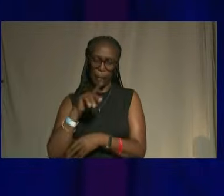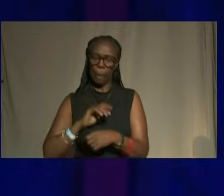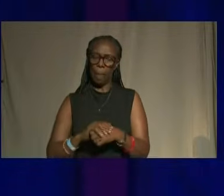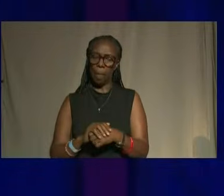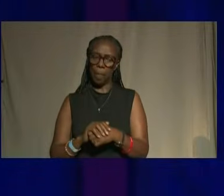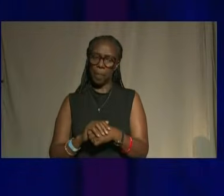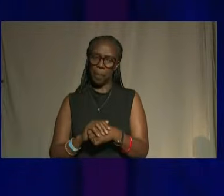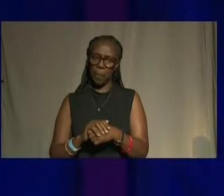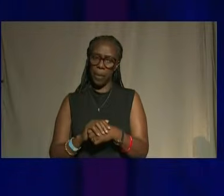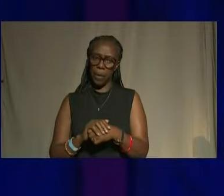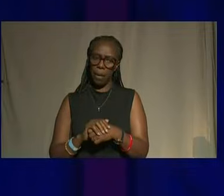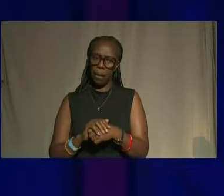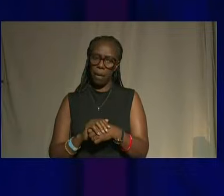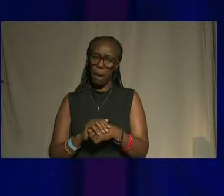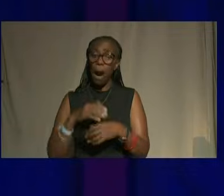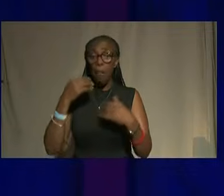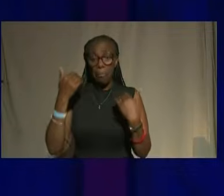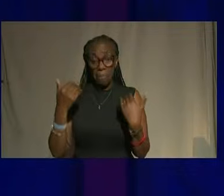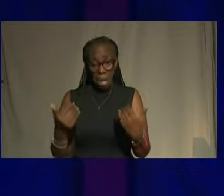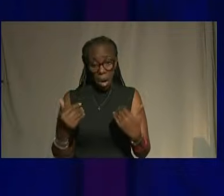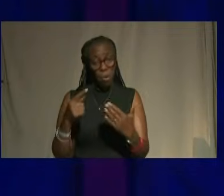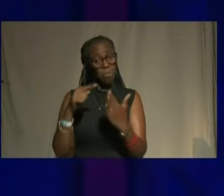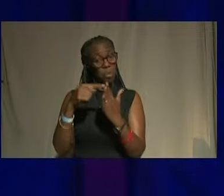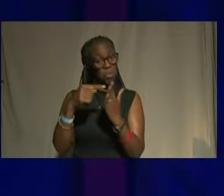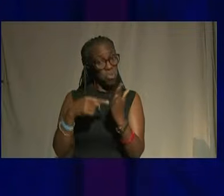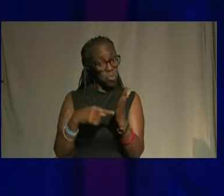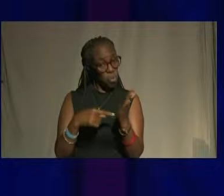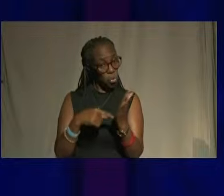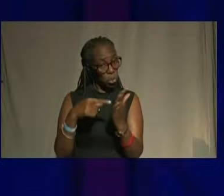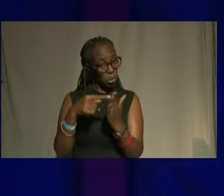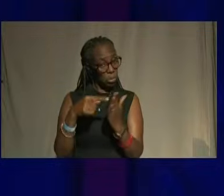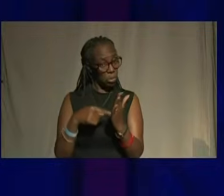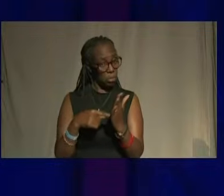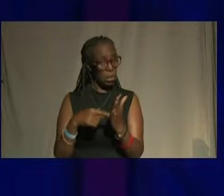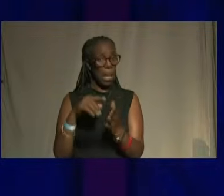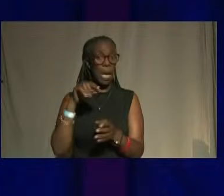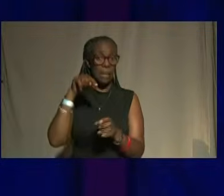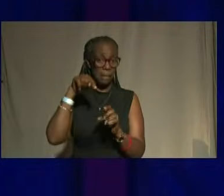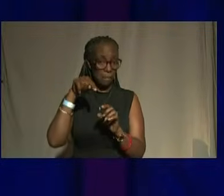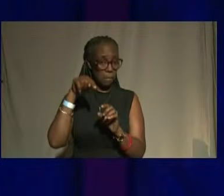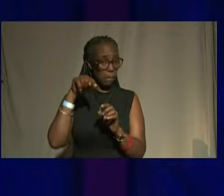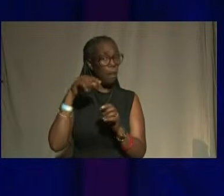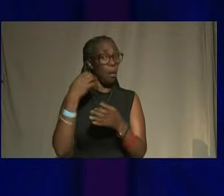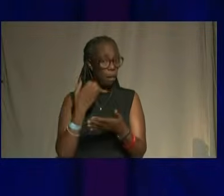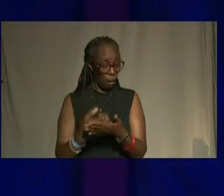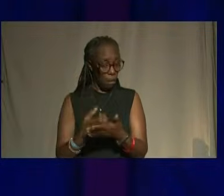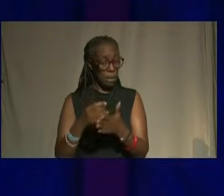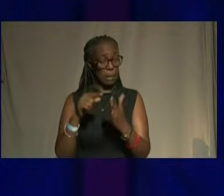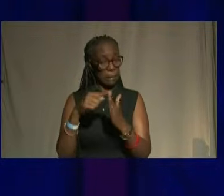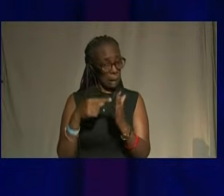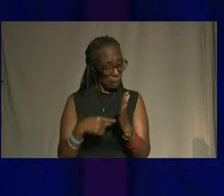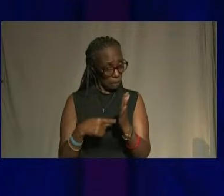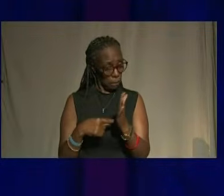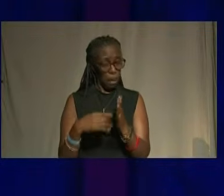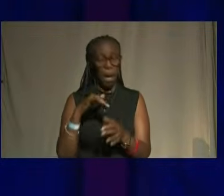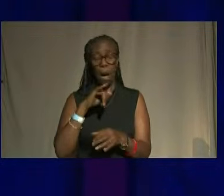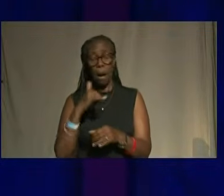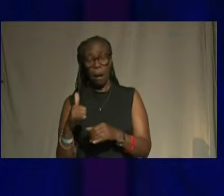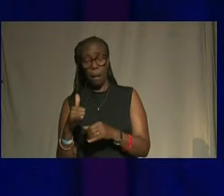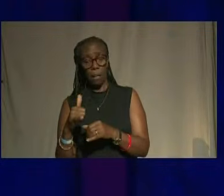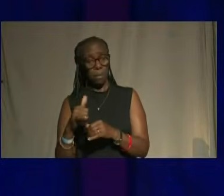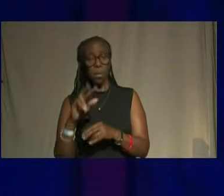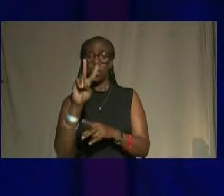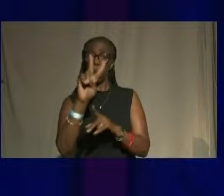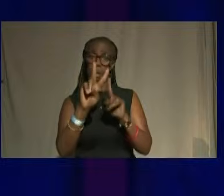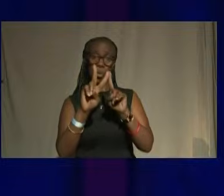to GDP rule, those are the two kind of guardrails that we use